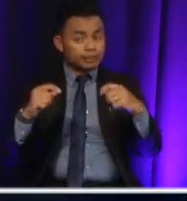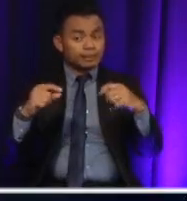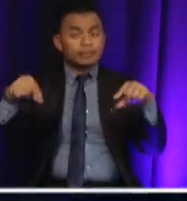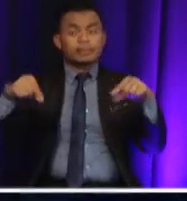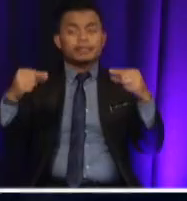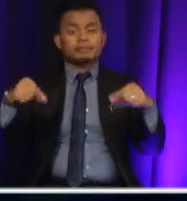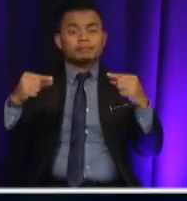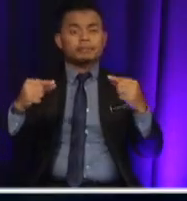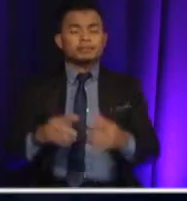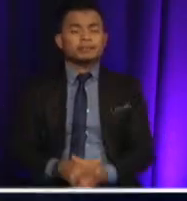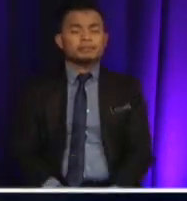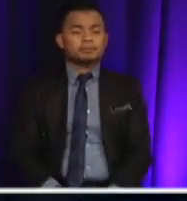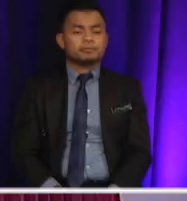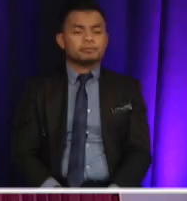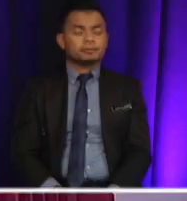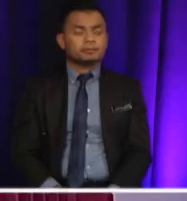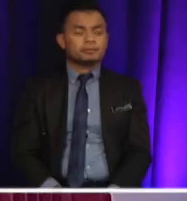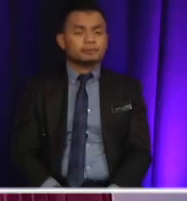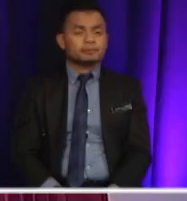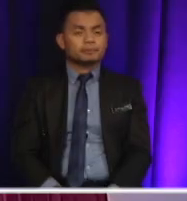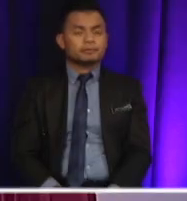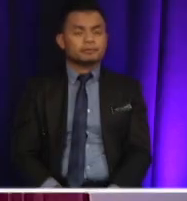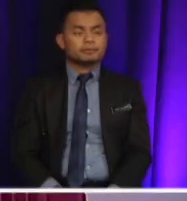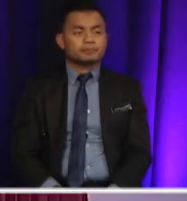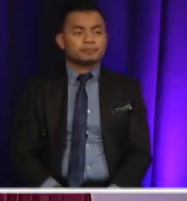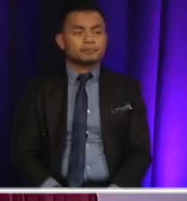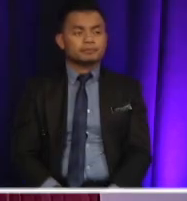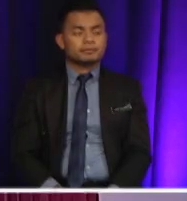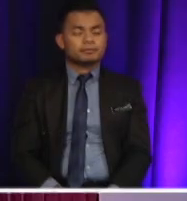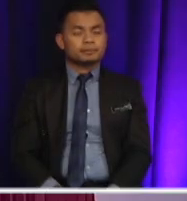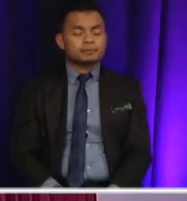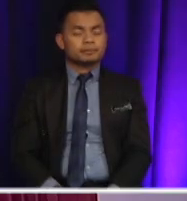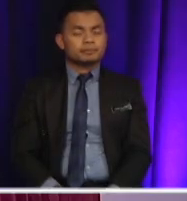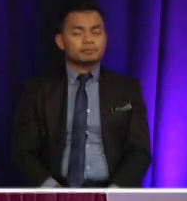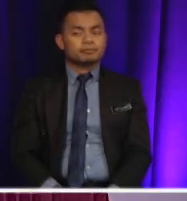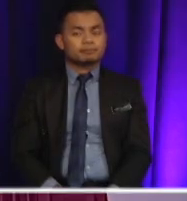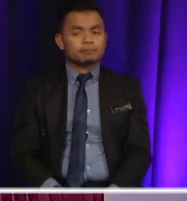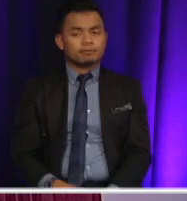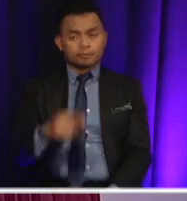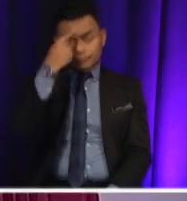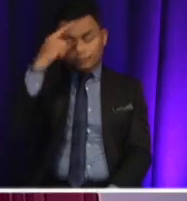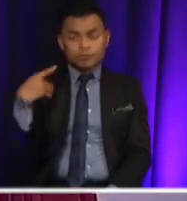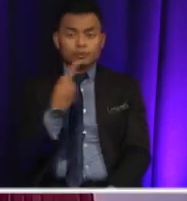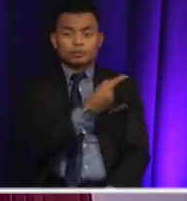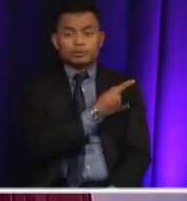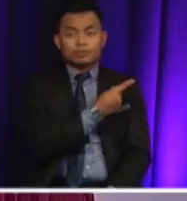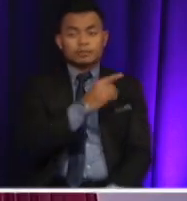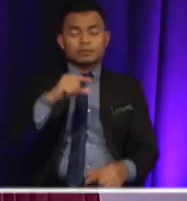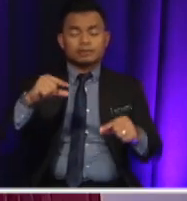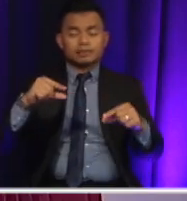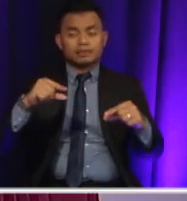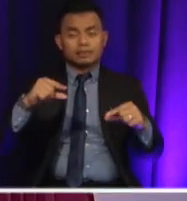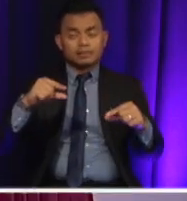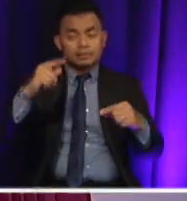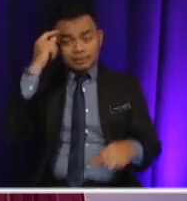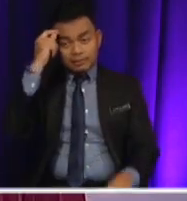how and do guess we it. go You've about? already done the first part excellently. All right, okay. You managed to guess what the emojis stand